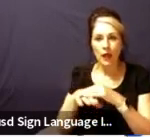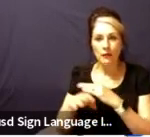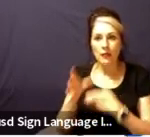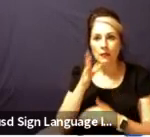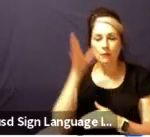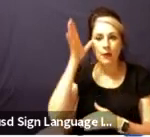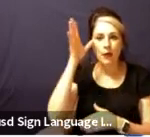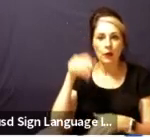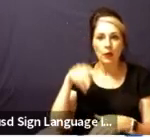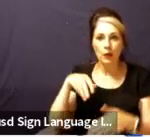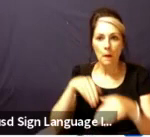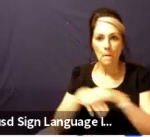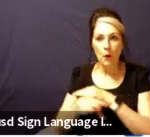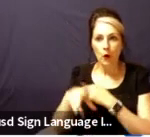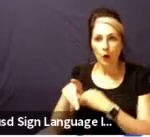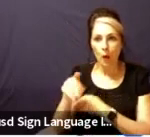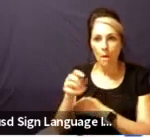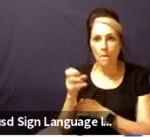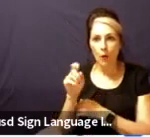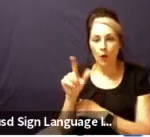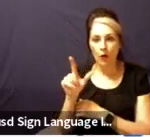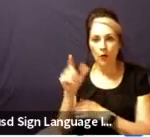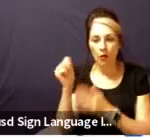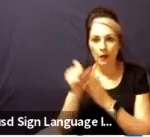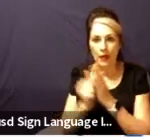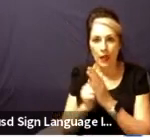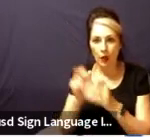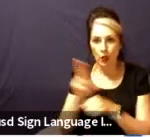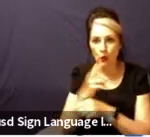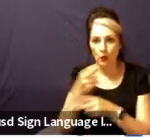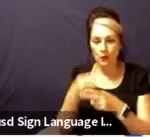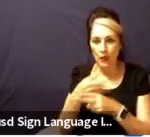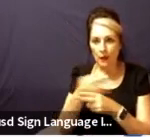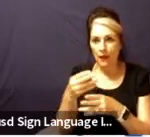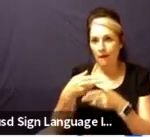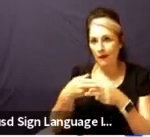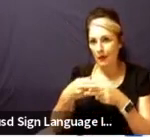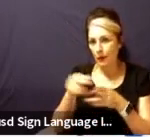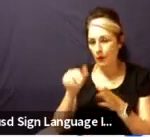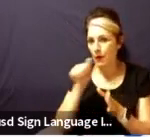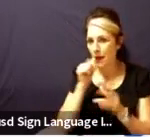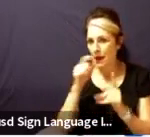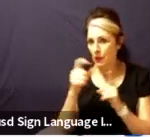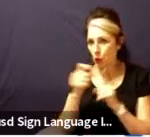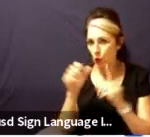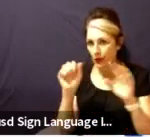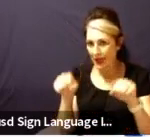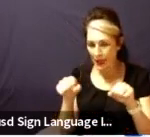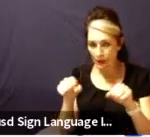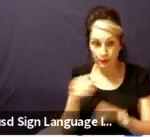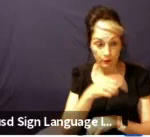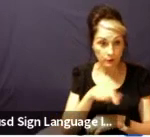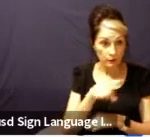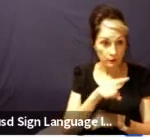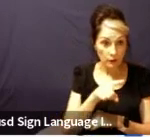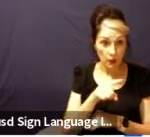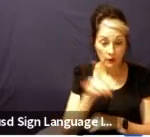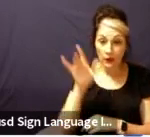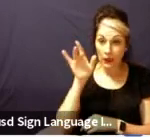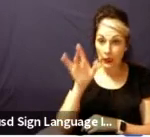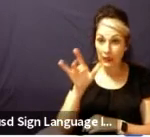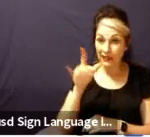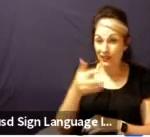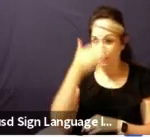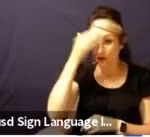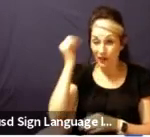portal account, what your username would be, and then a temporary password. For those of you who click maybe the